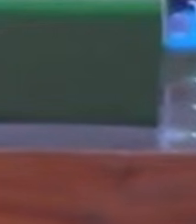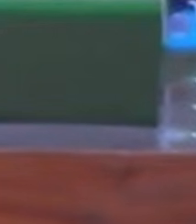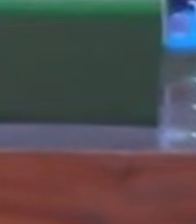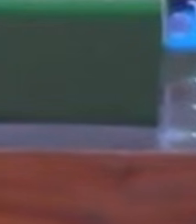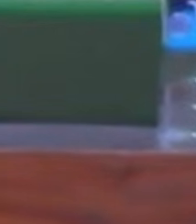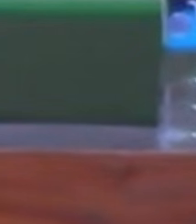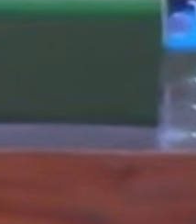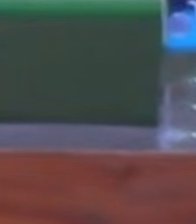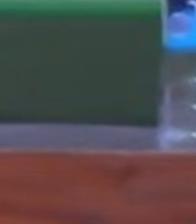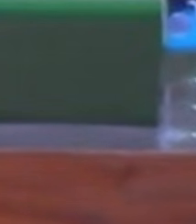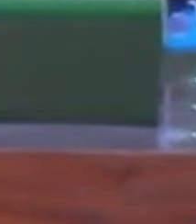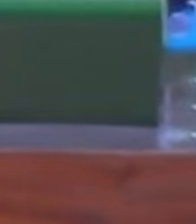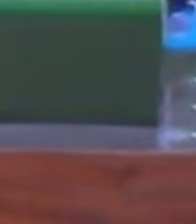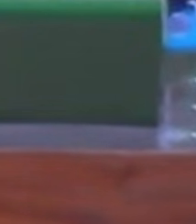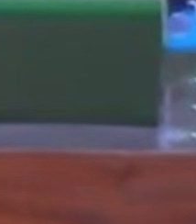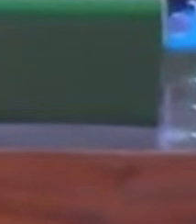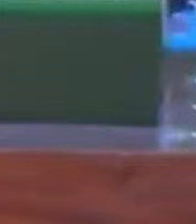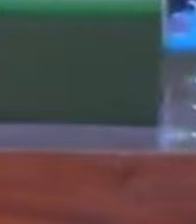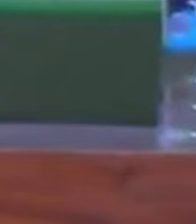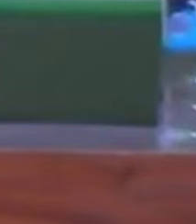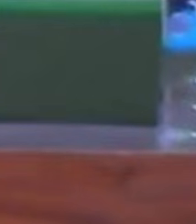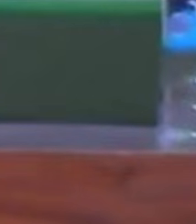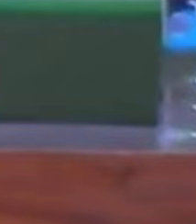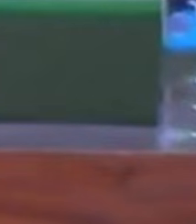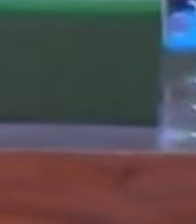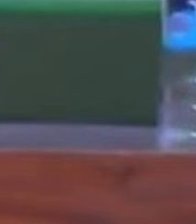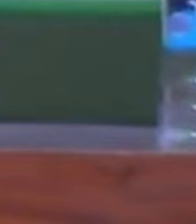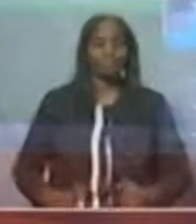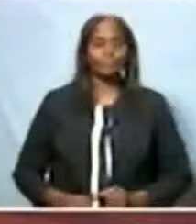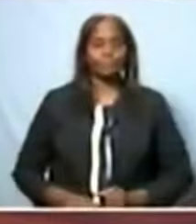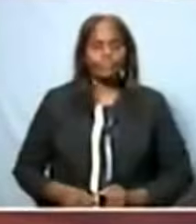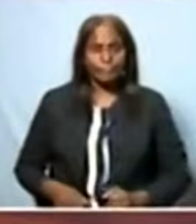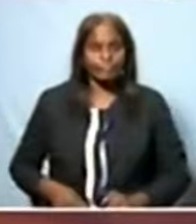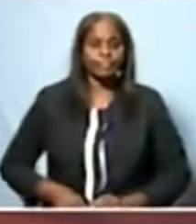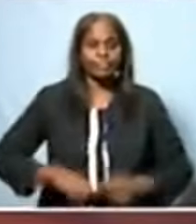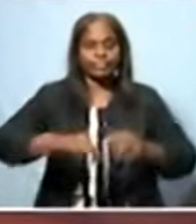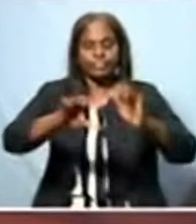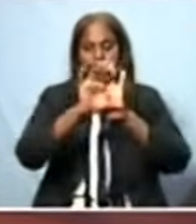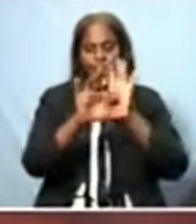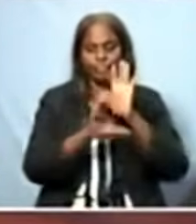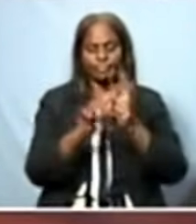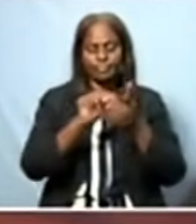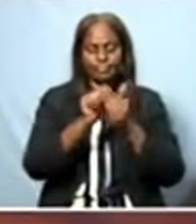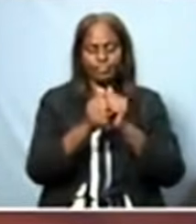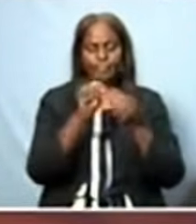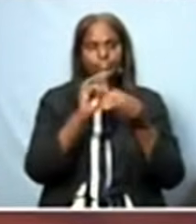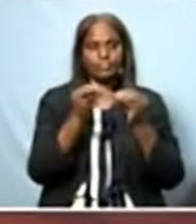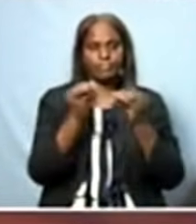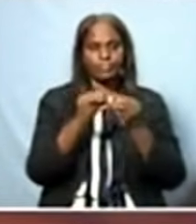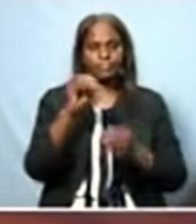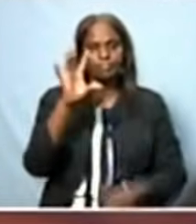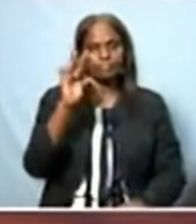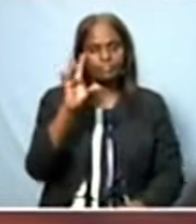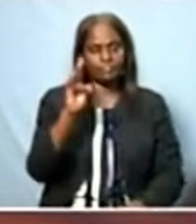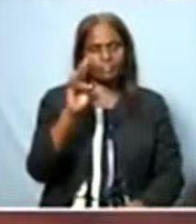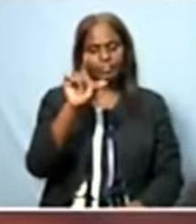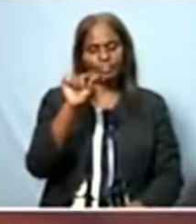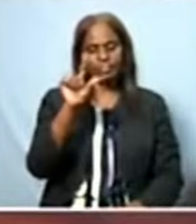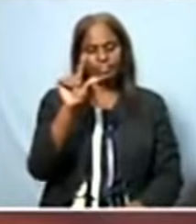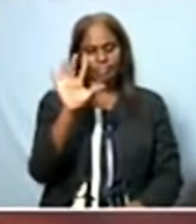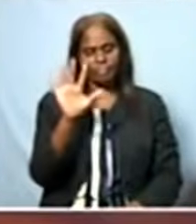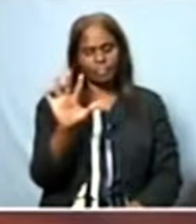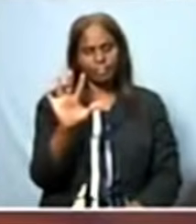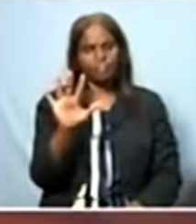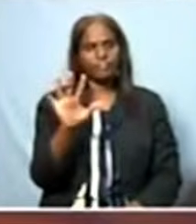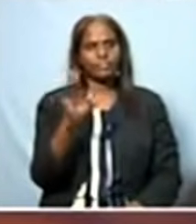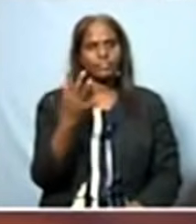Parliamentary Select Committee that was appointed to scrutinize the Constitution of Zambia Amendment Bill, National Assembly Bill number 7 of